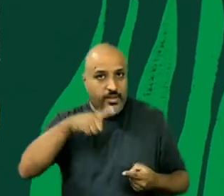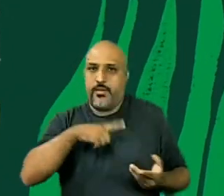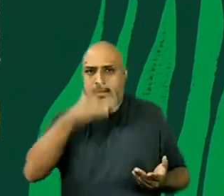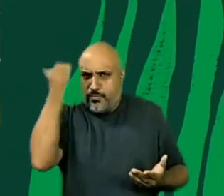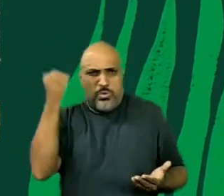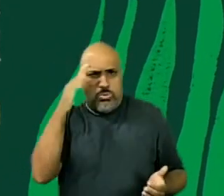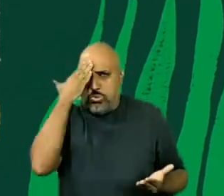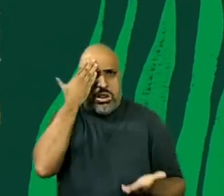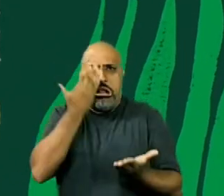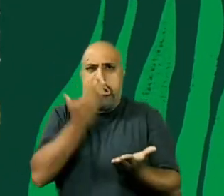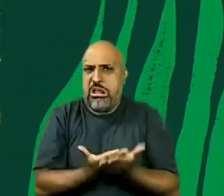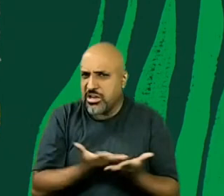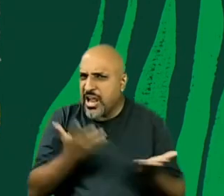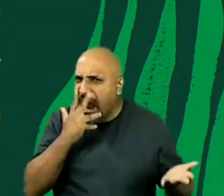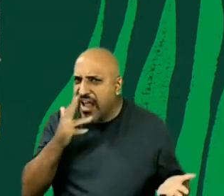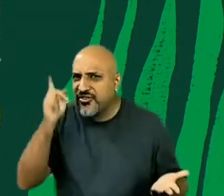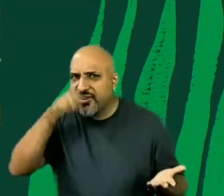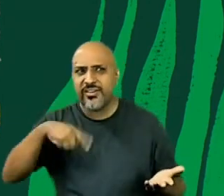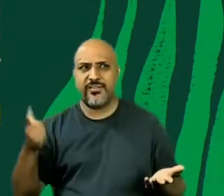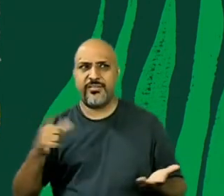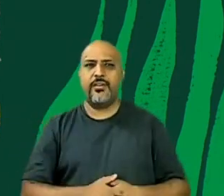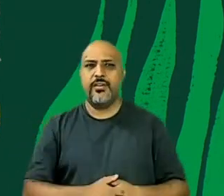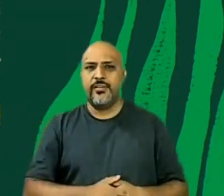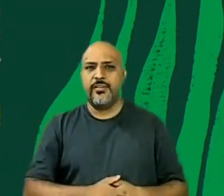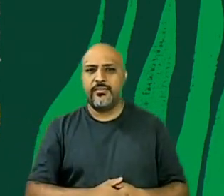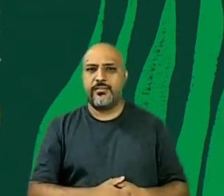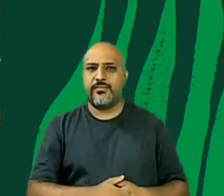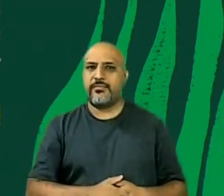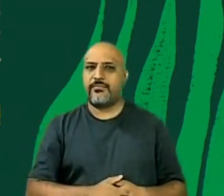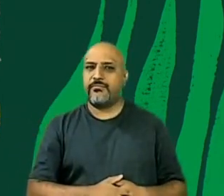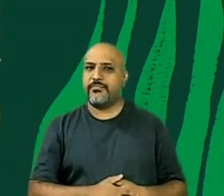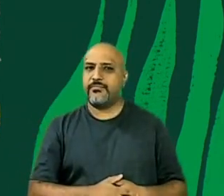I know this is very challenging to even imagine.